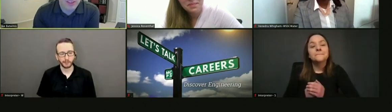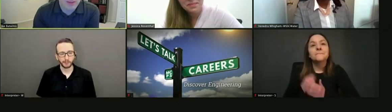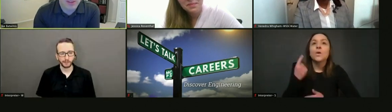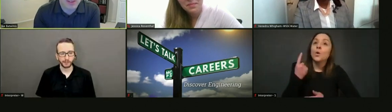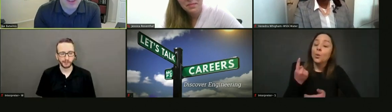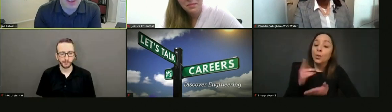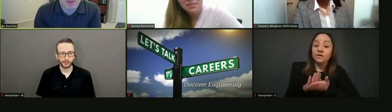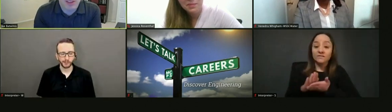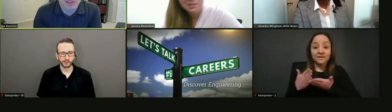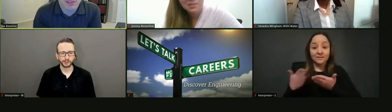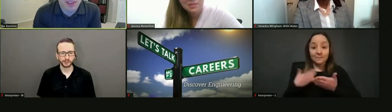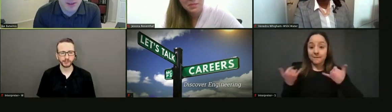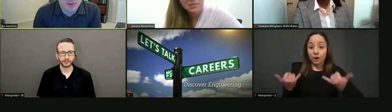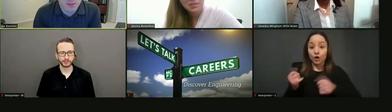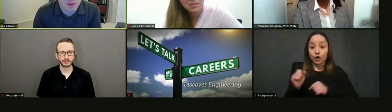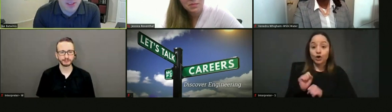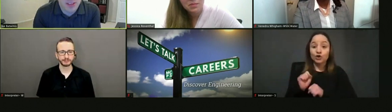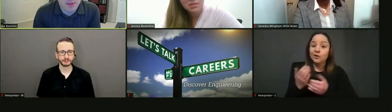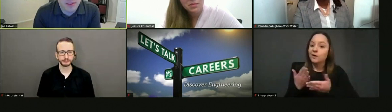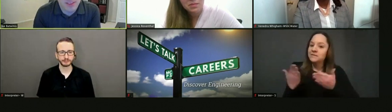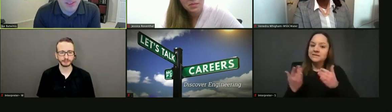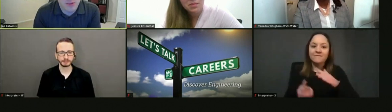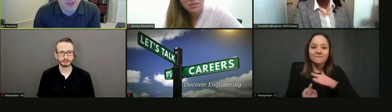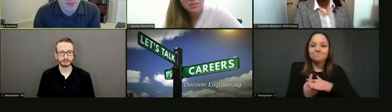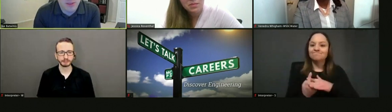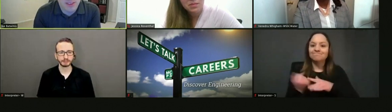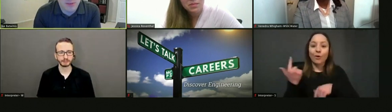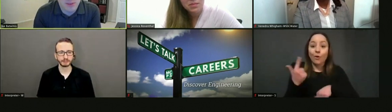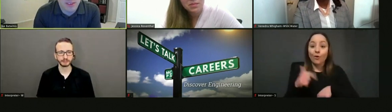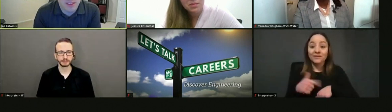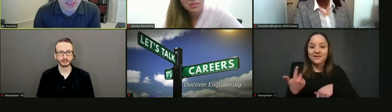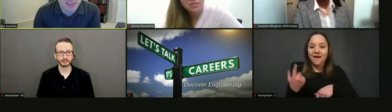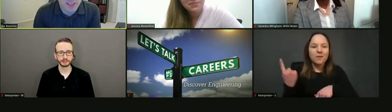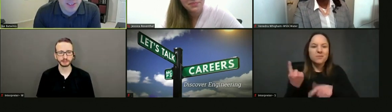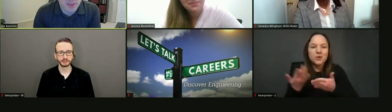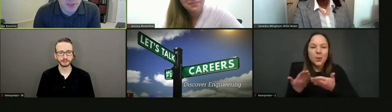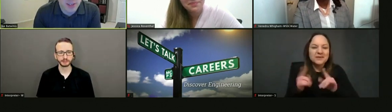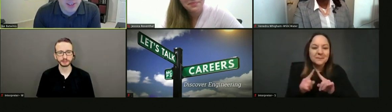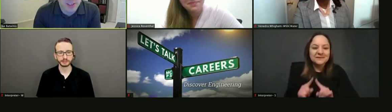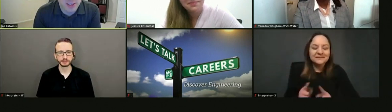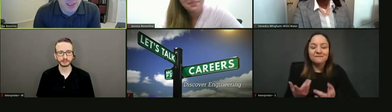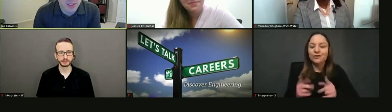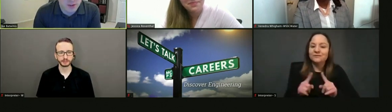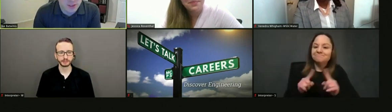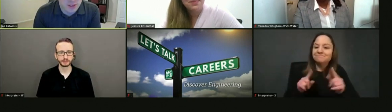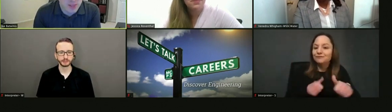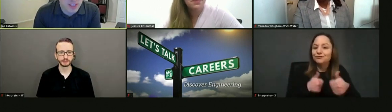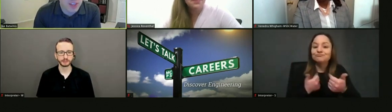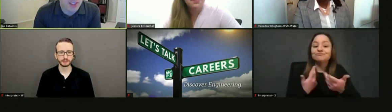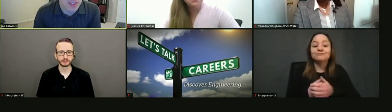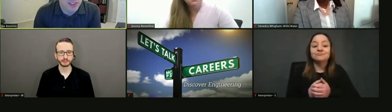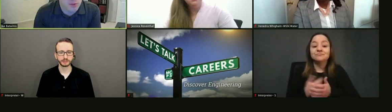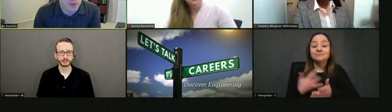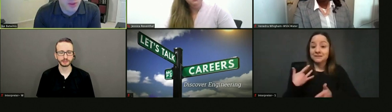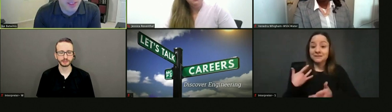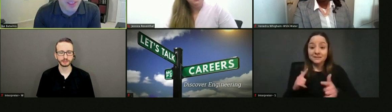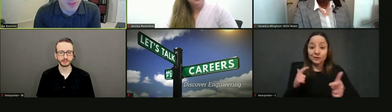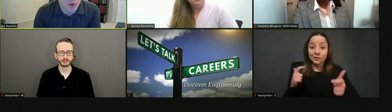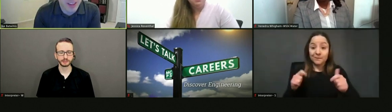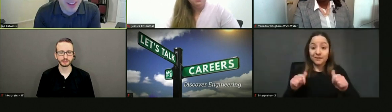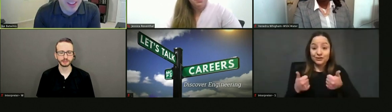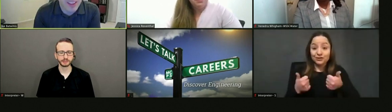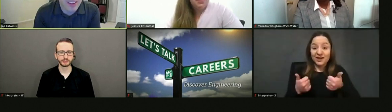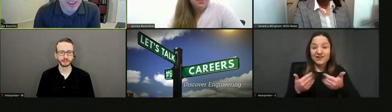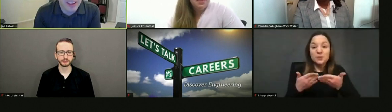things is in my current job, stuff comes up all the time. There's always something different. That's a different challenge. And usually the biggest challenges are when